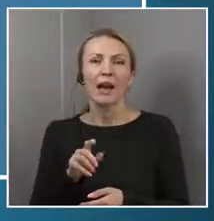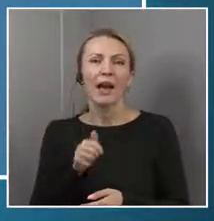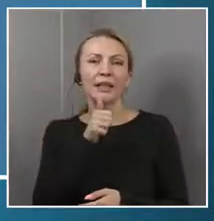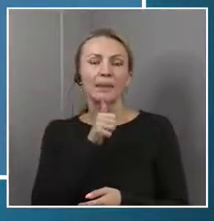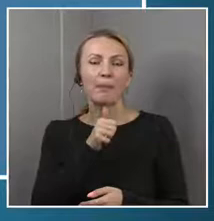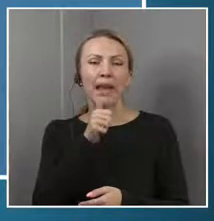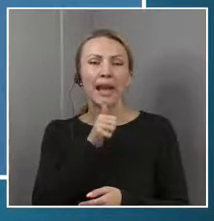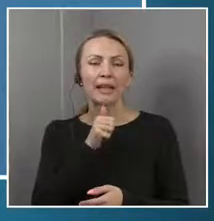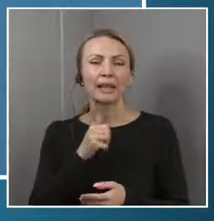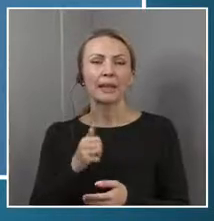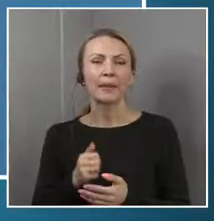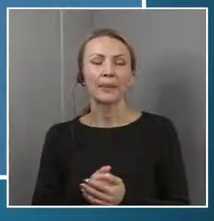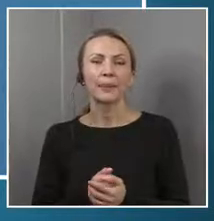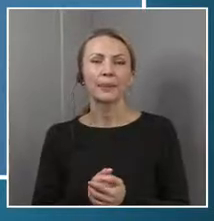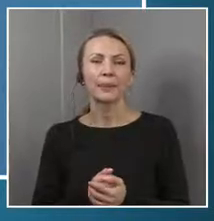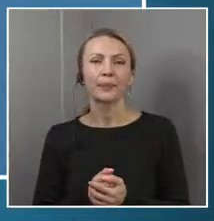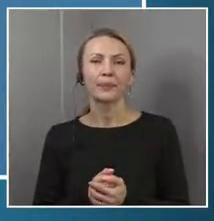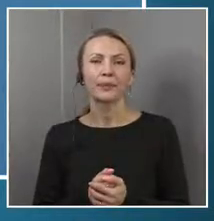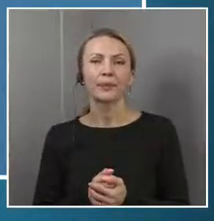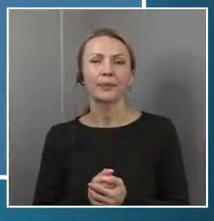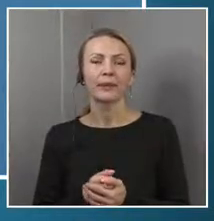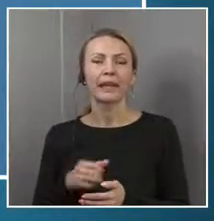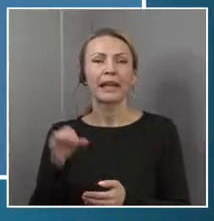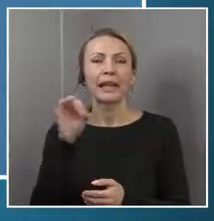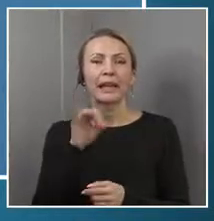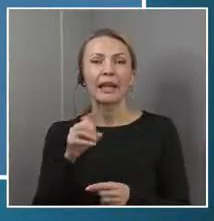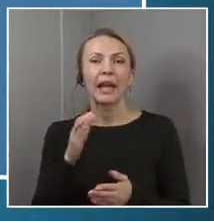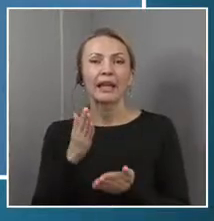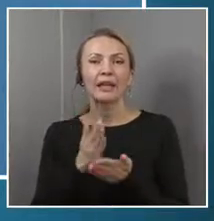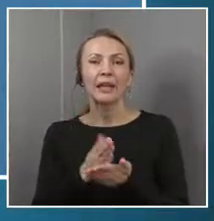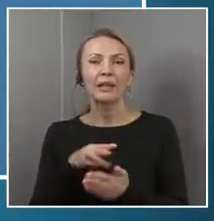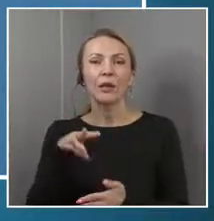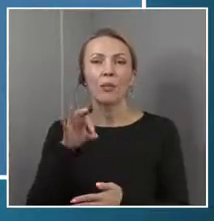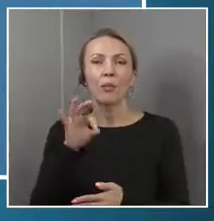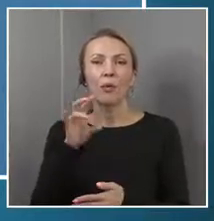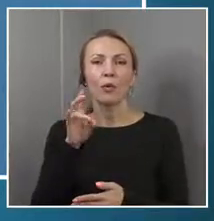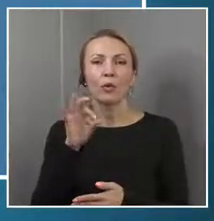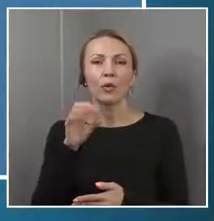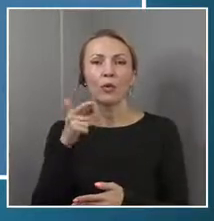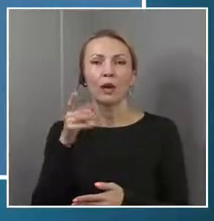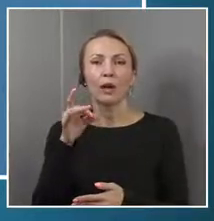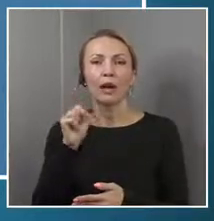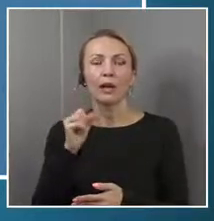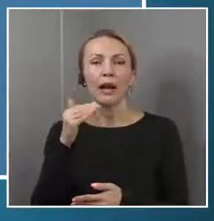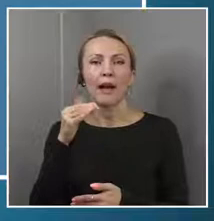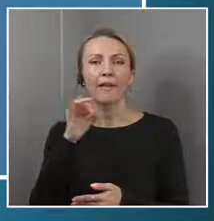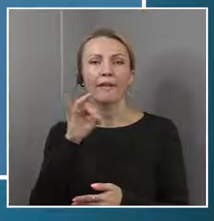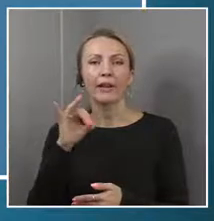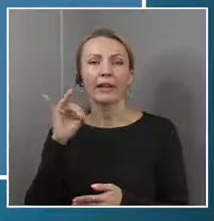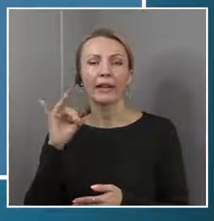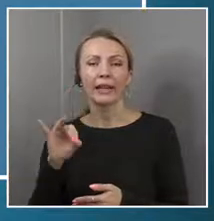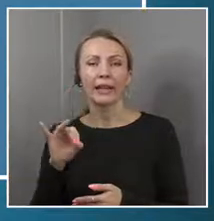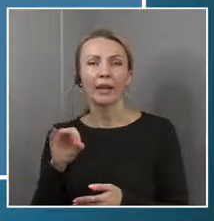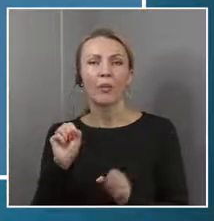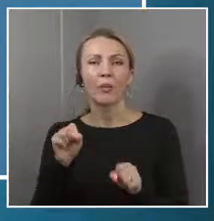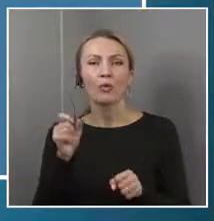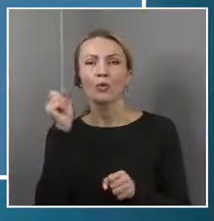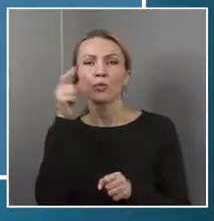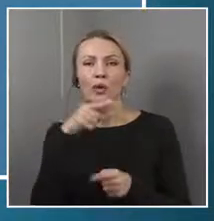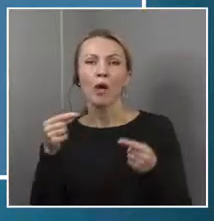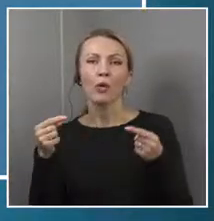artists. Those are experts who are recognized by the community. They've published books. So you can just look